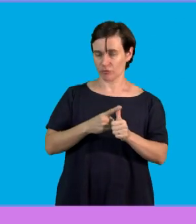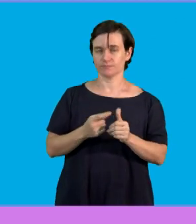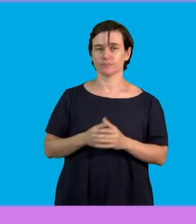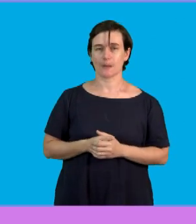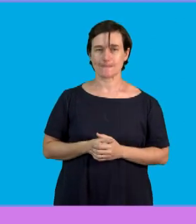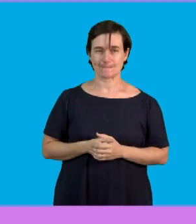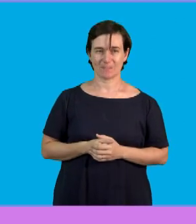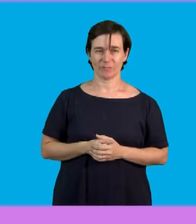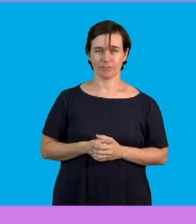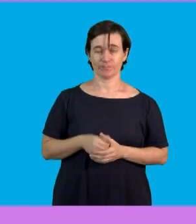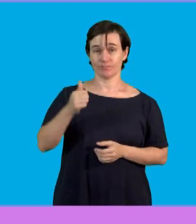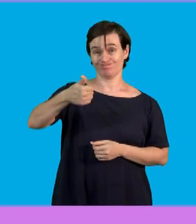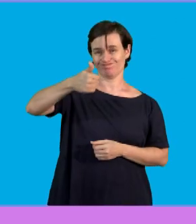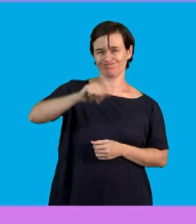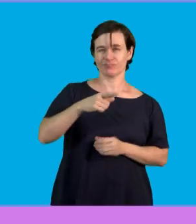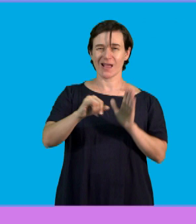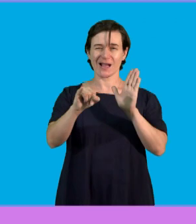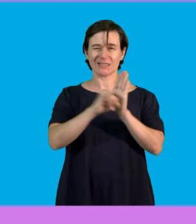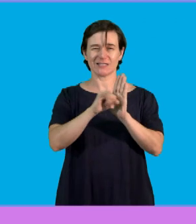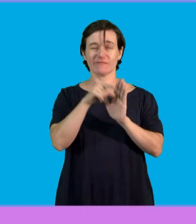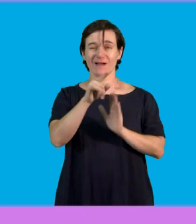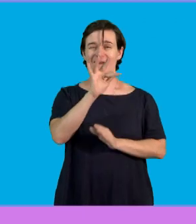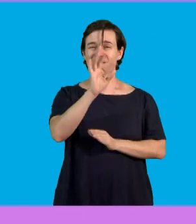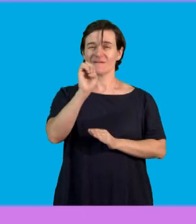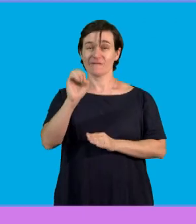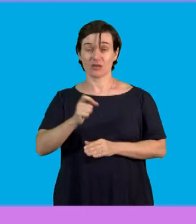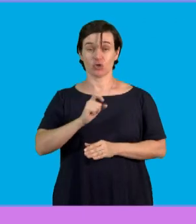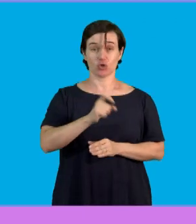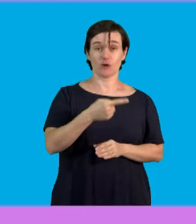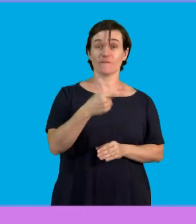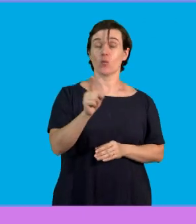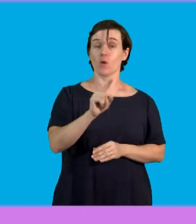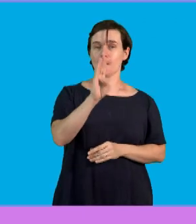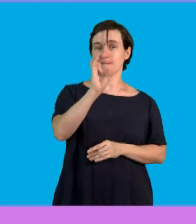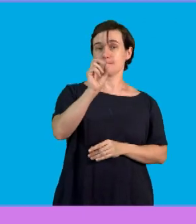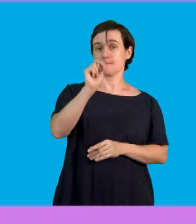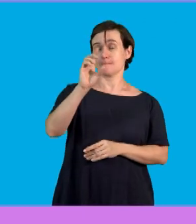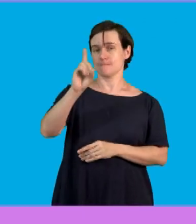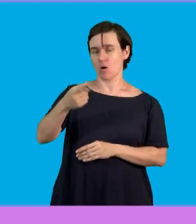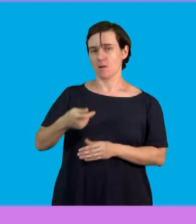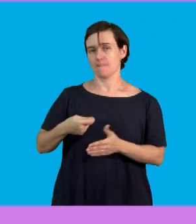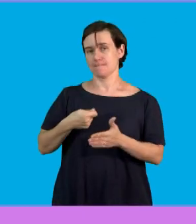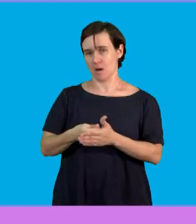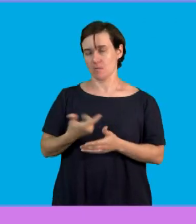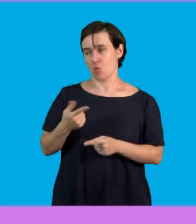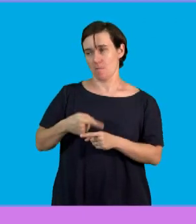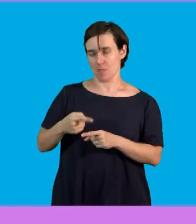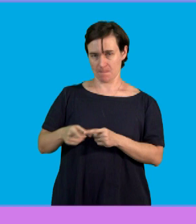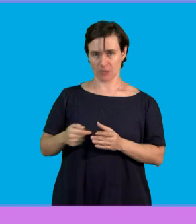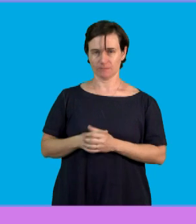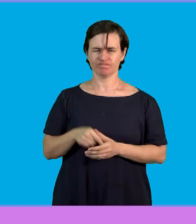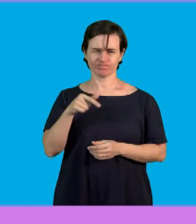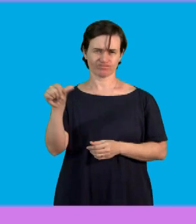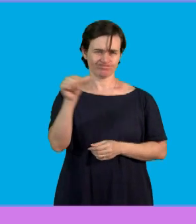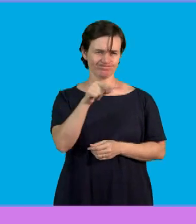Then number F, identify the fee that was charged on the bond payment. So you go to your statement,